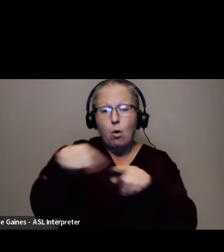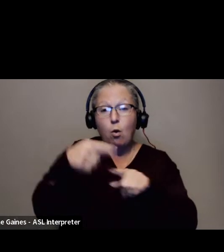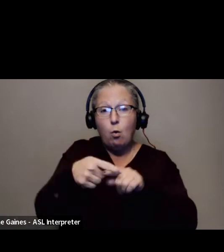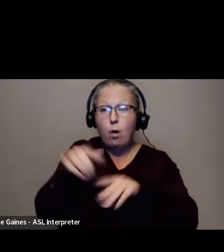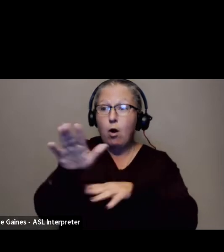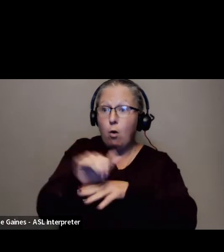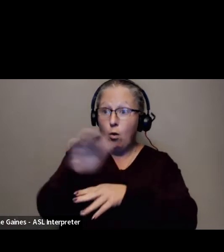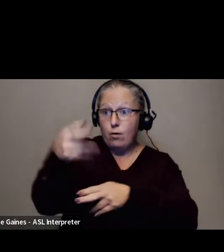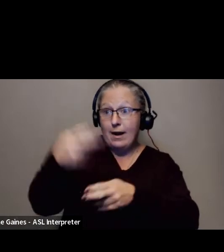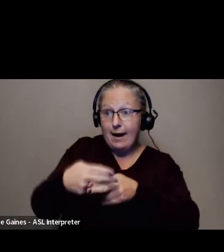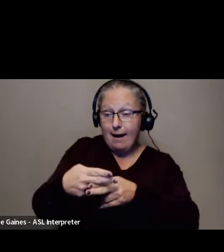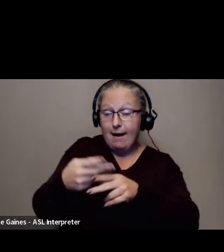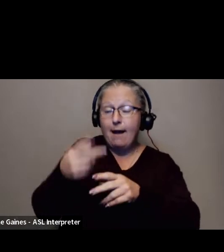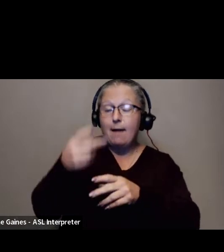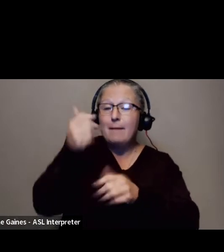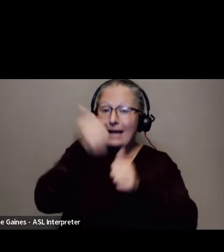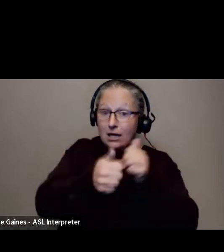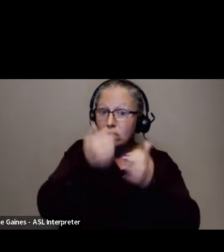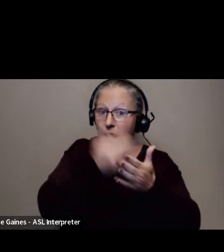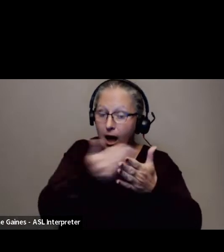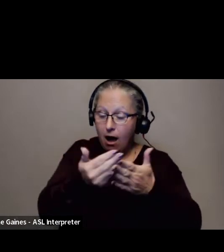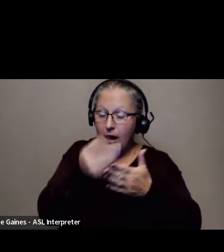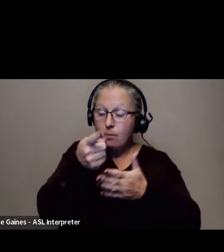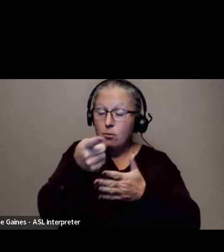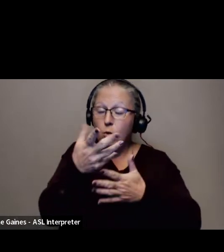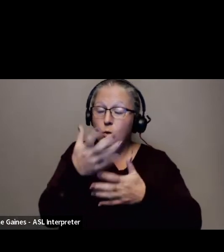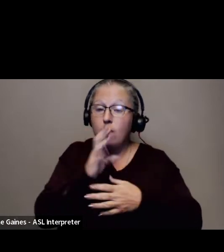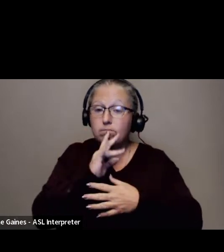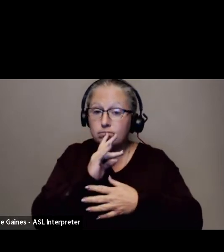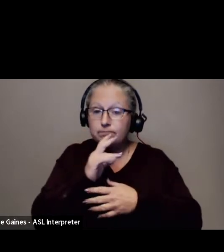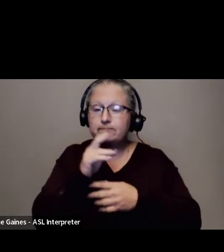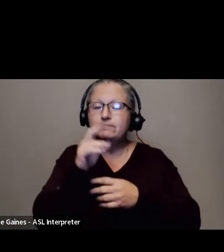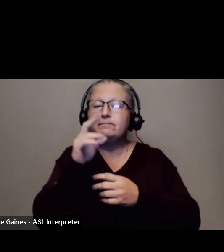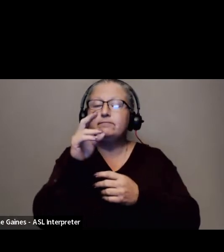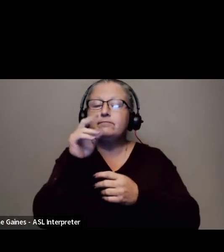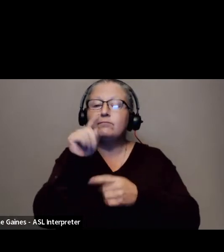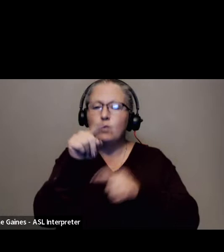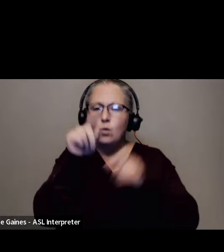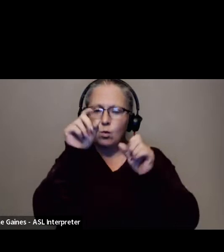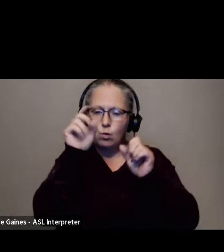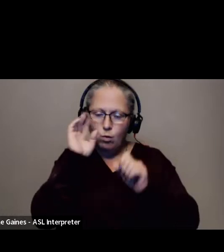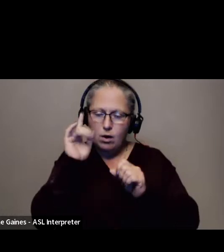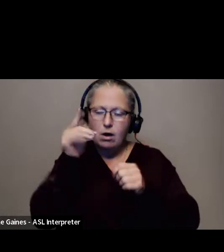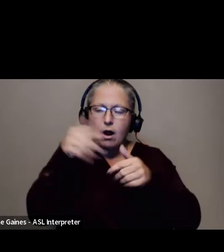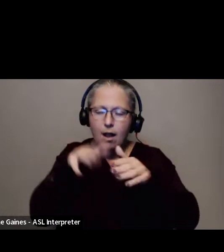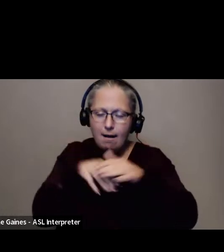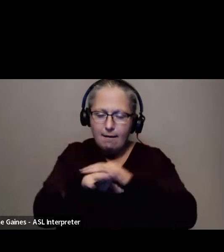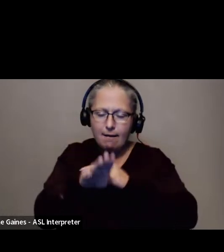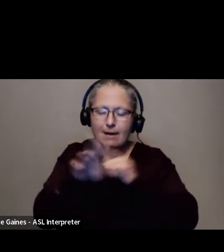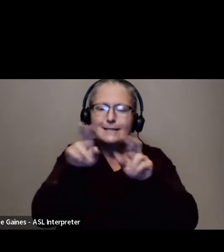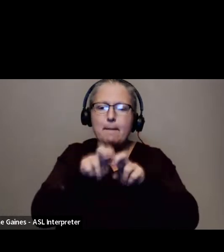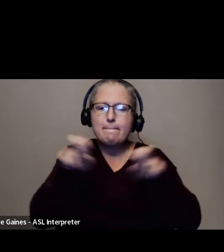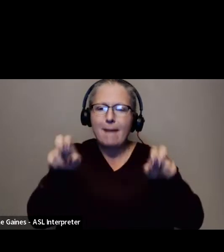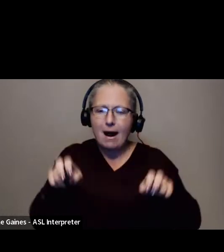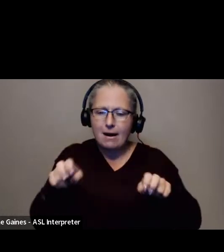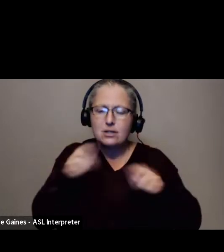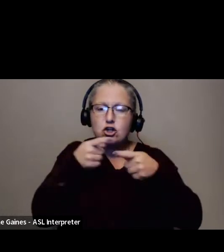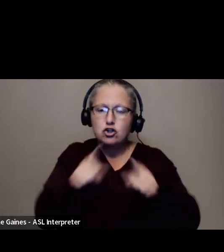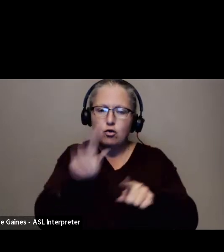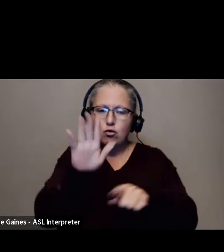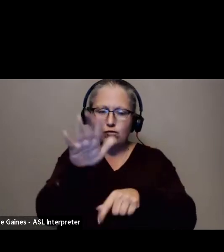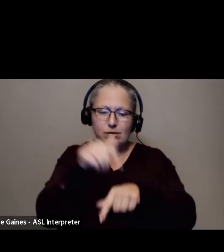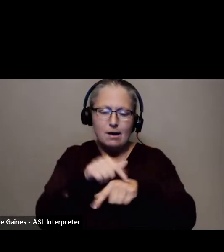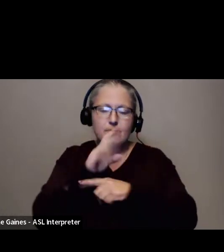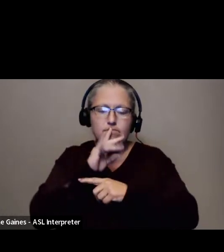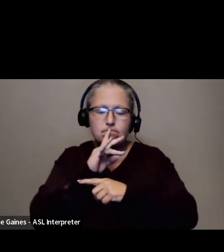do so by the board president for each item on which you wish to comment, you will be admitted to speak as a panelist during your public comment